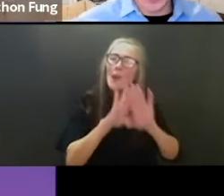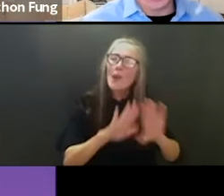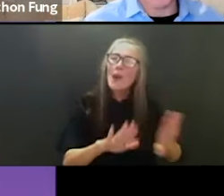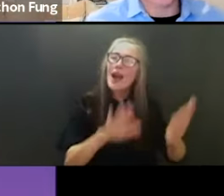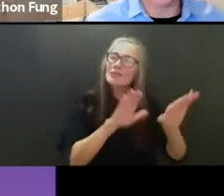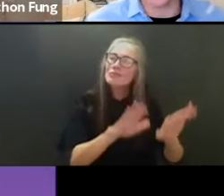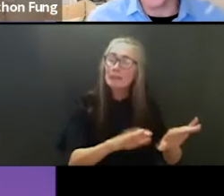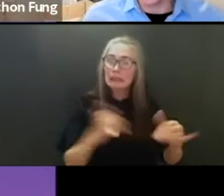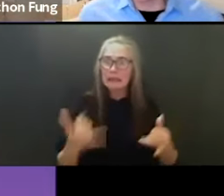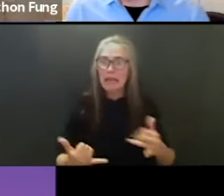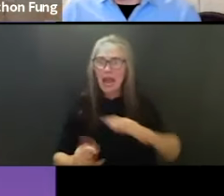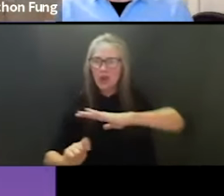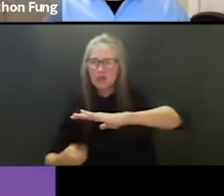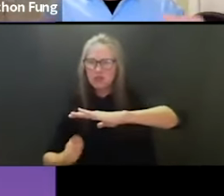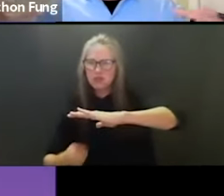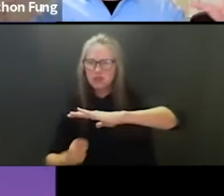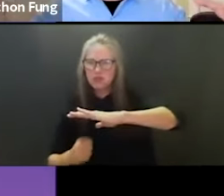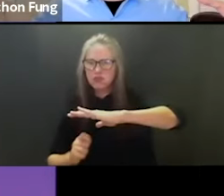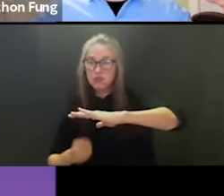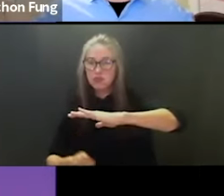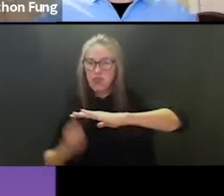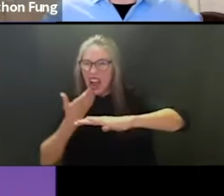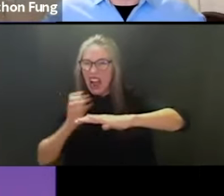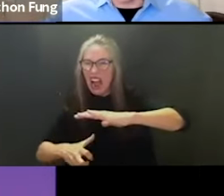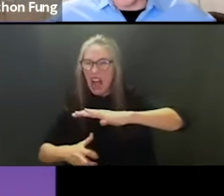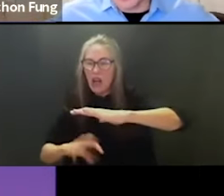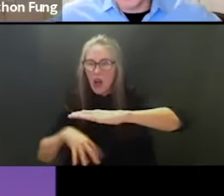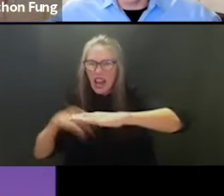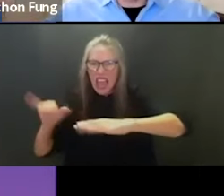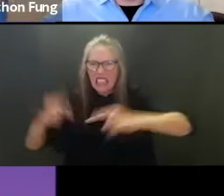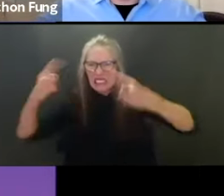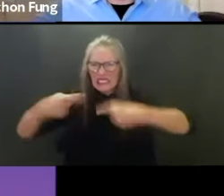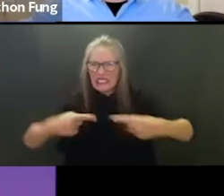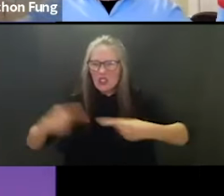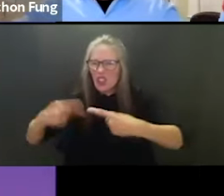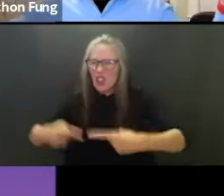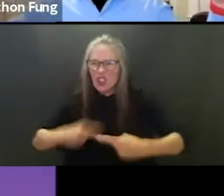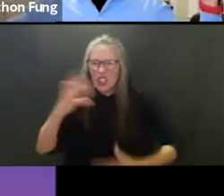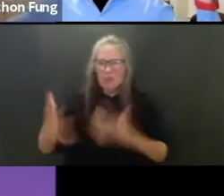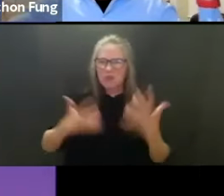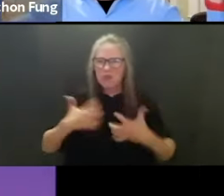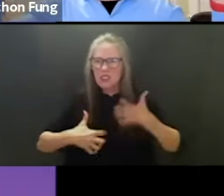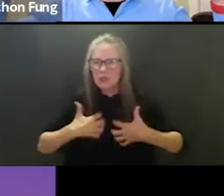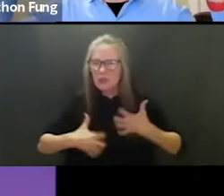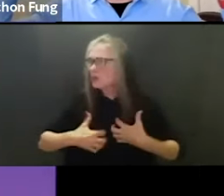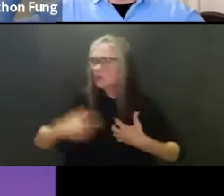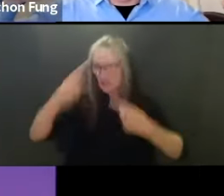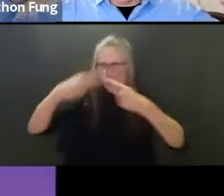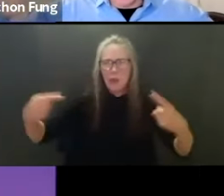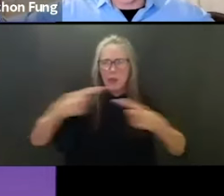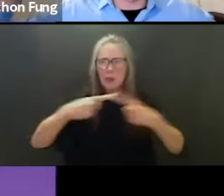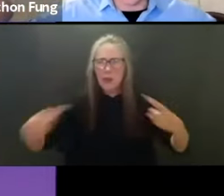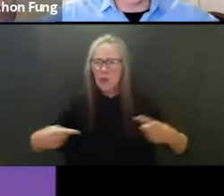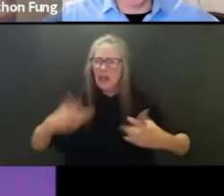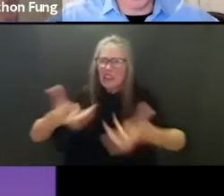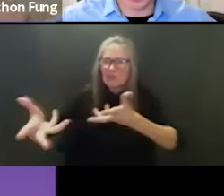even making much noise, but now the pressure is turned way, way up because people disagree with each other so much, because